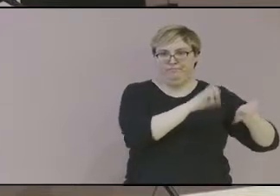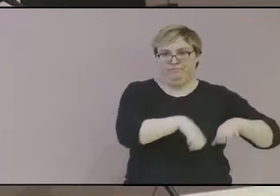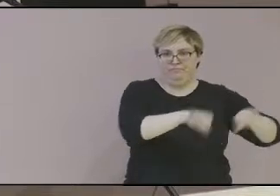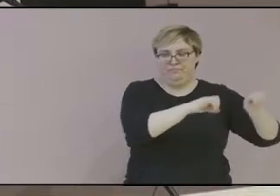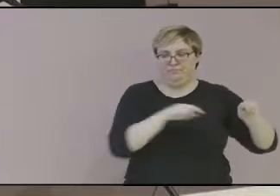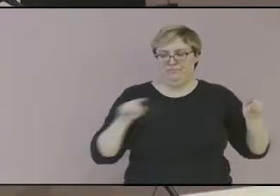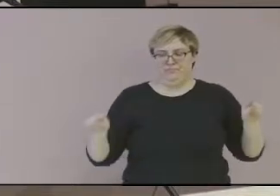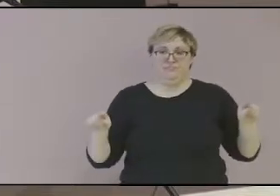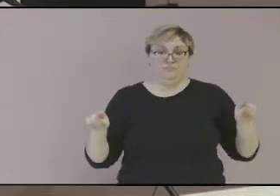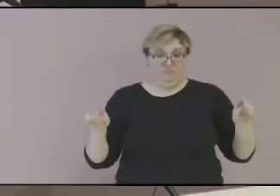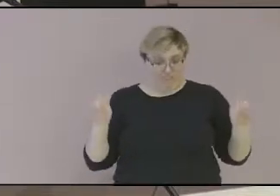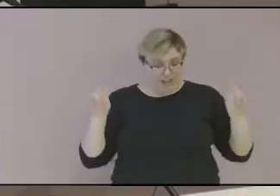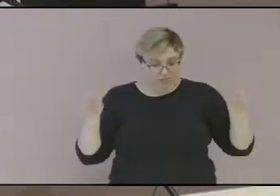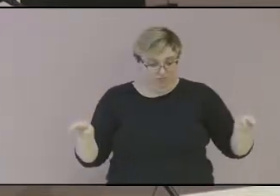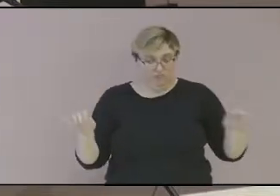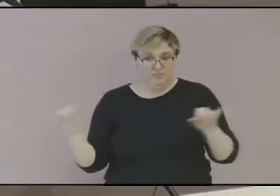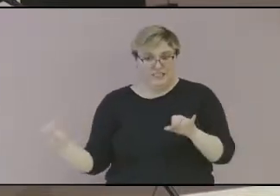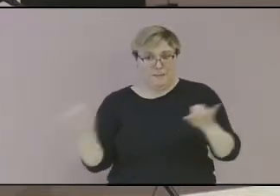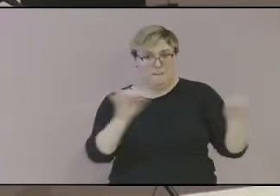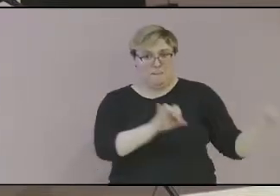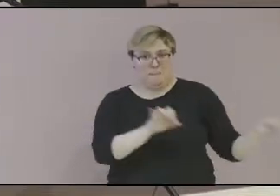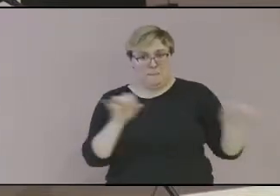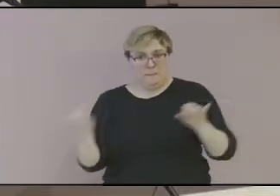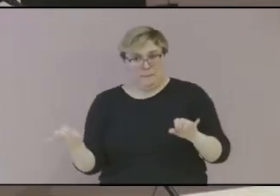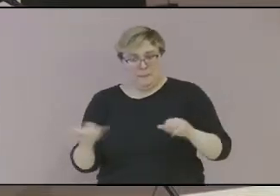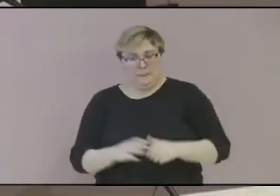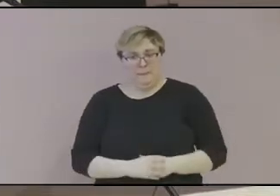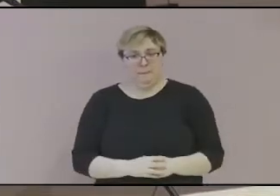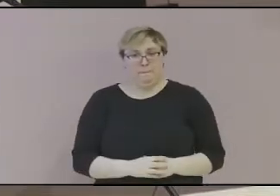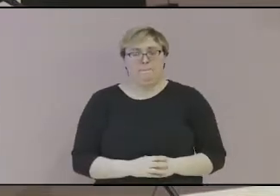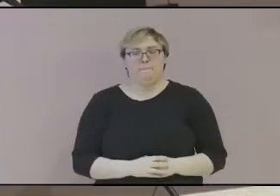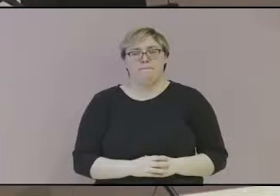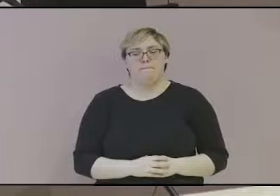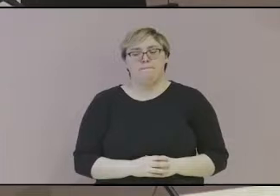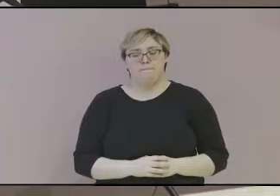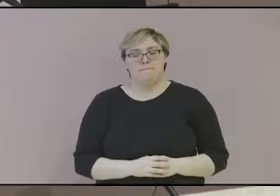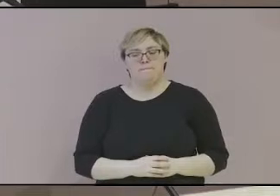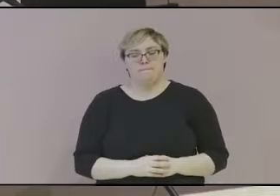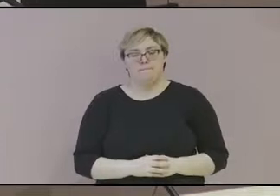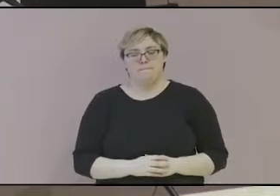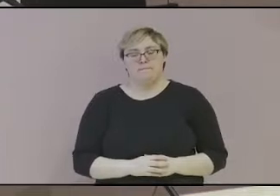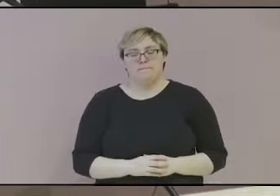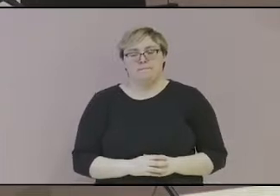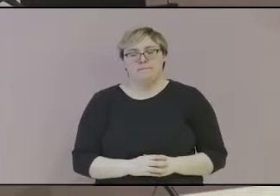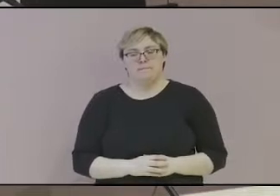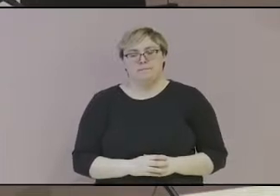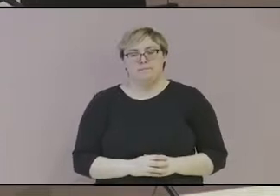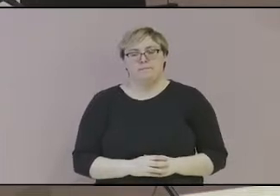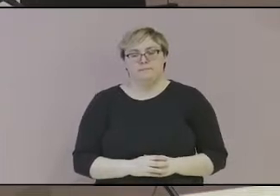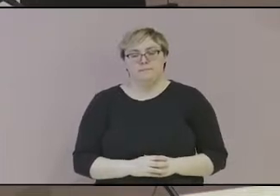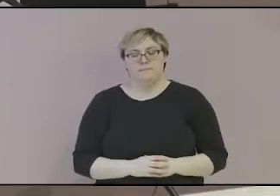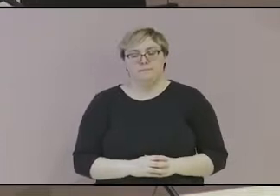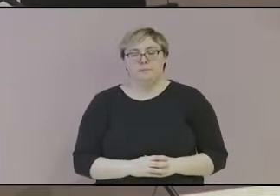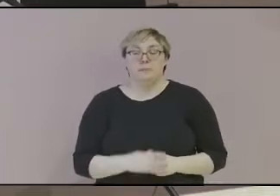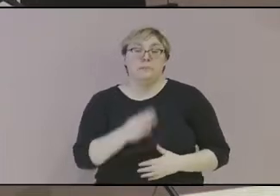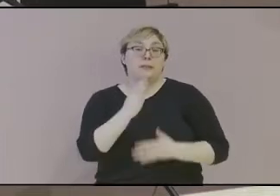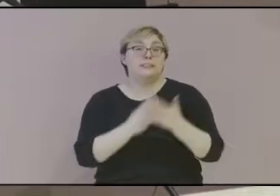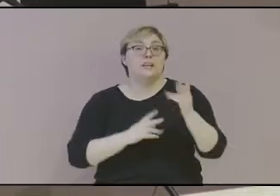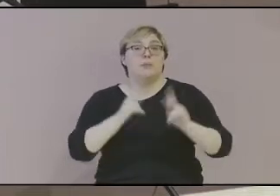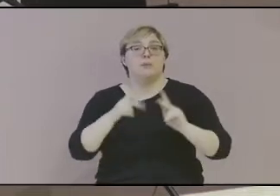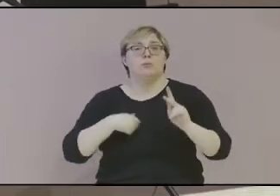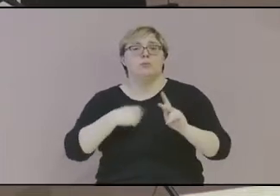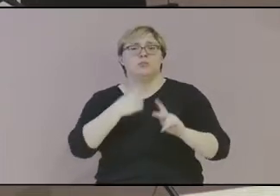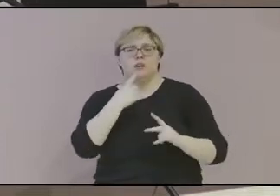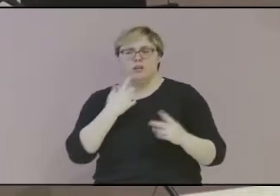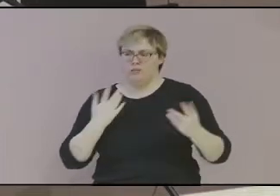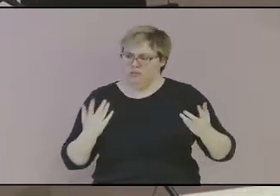quote, reverse discrimination against the critically ill to not apply the protocols to everyone who